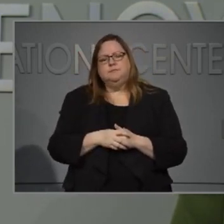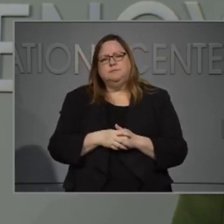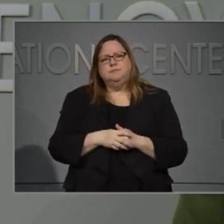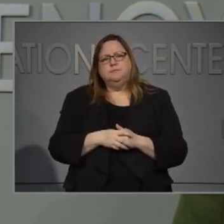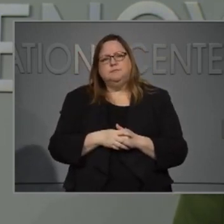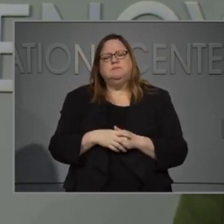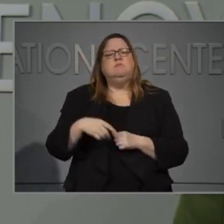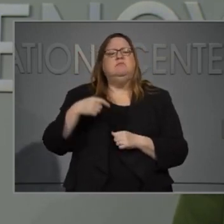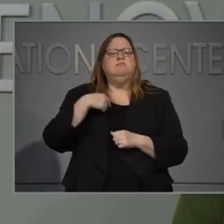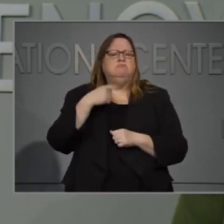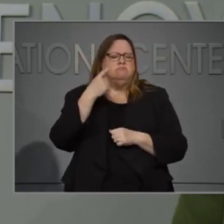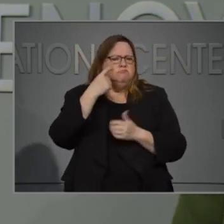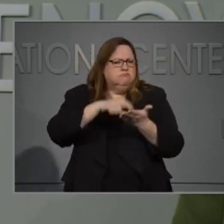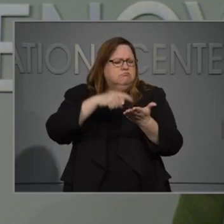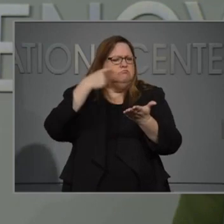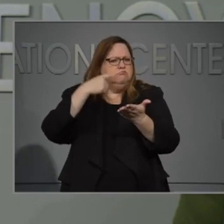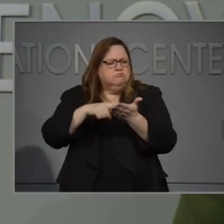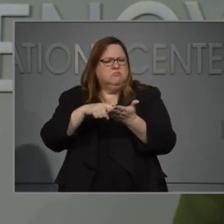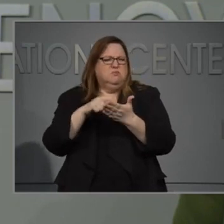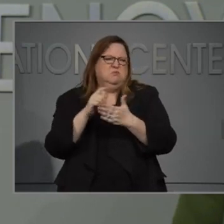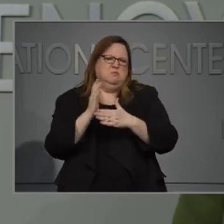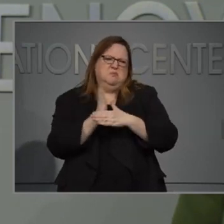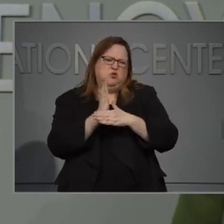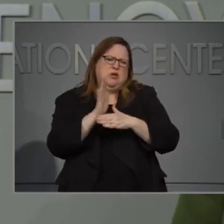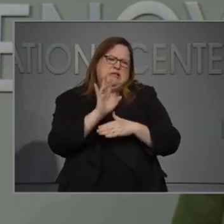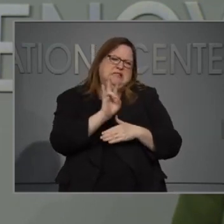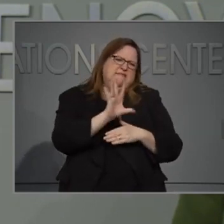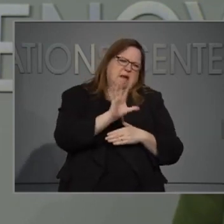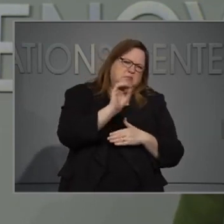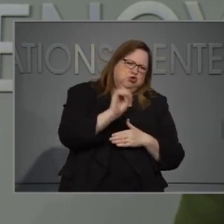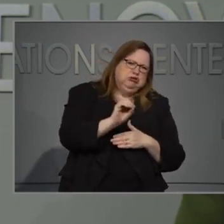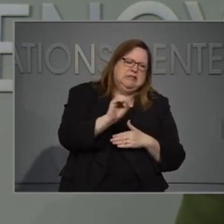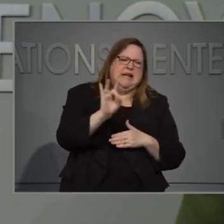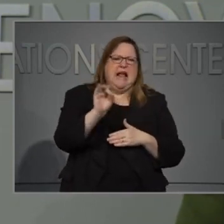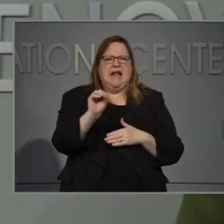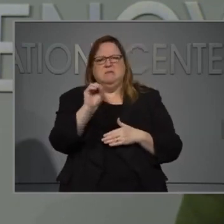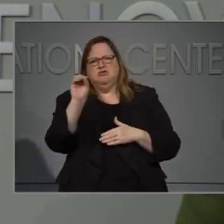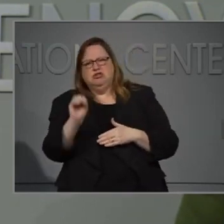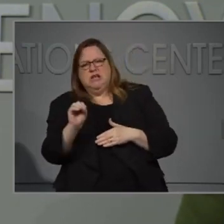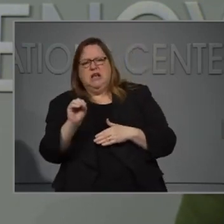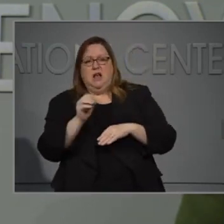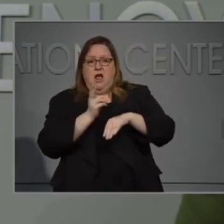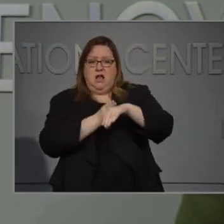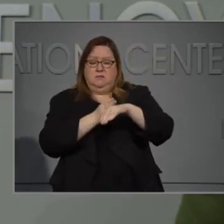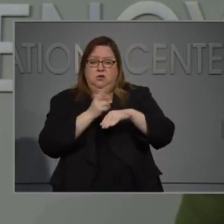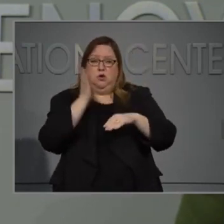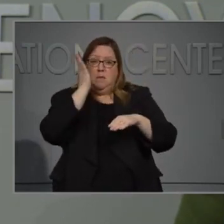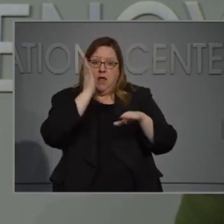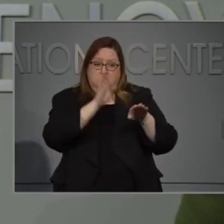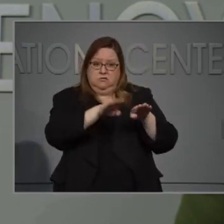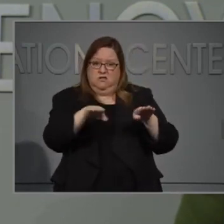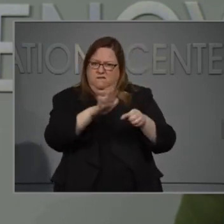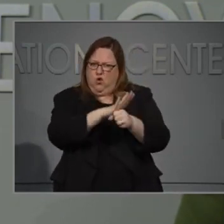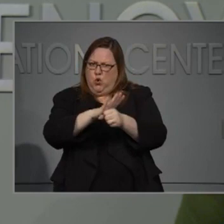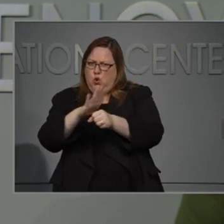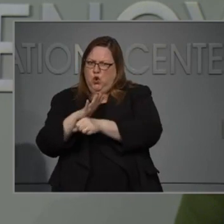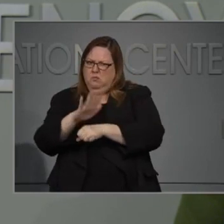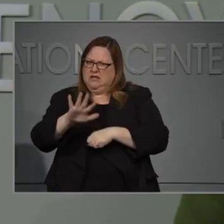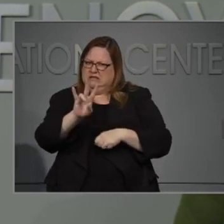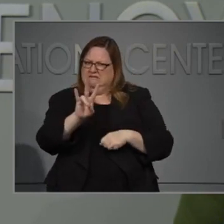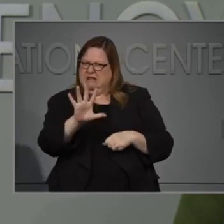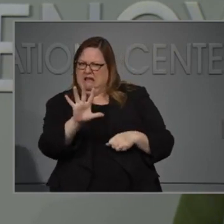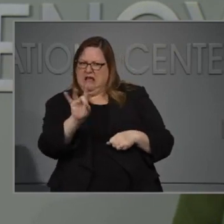and 80% of hospital beds are in use. I'm wondering if you could tell me how this compares to